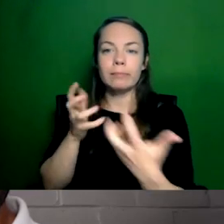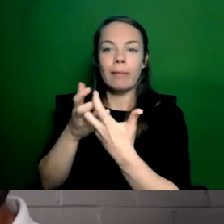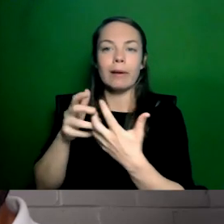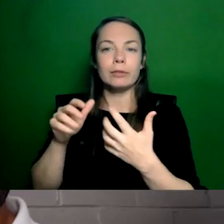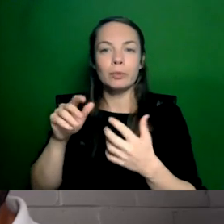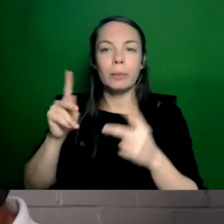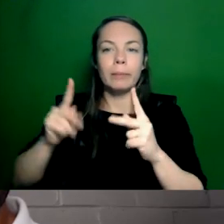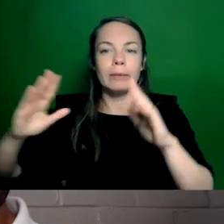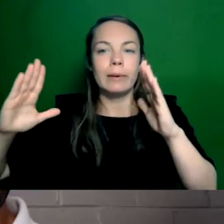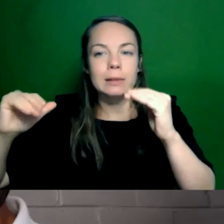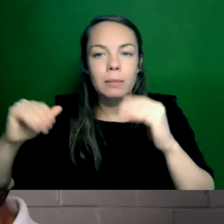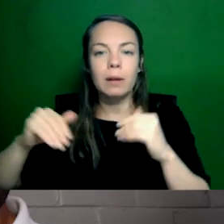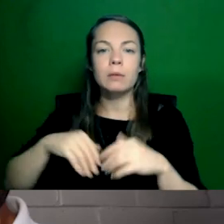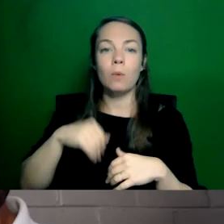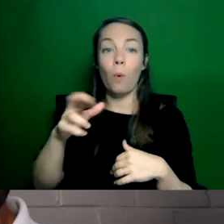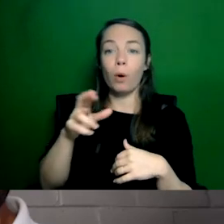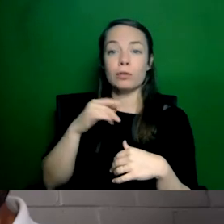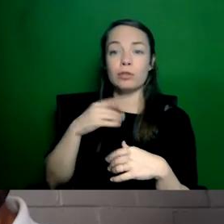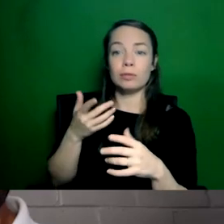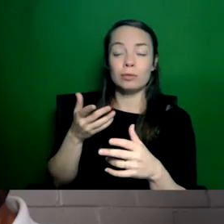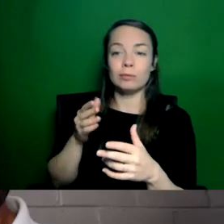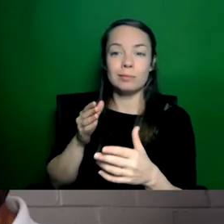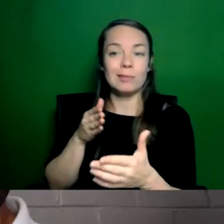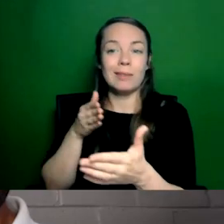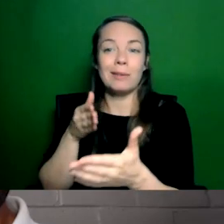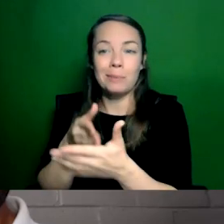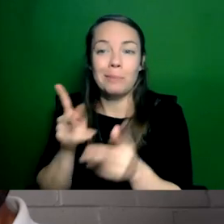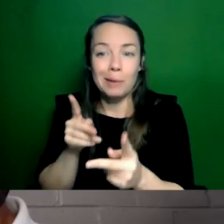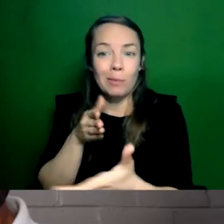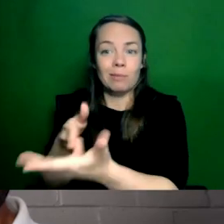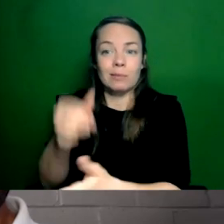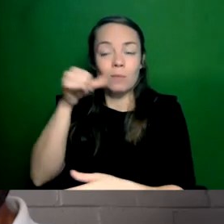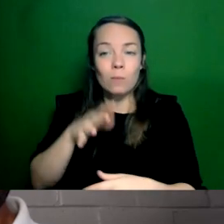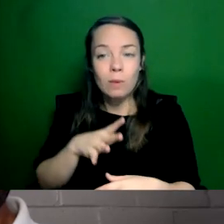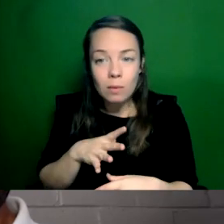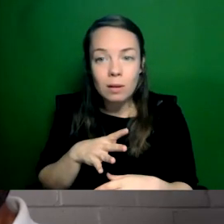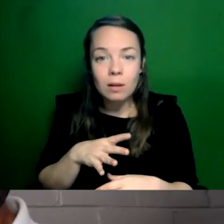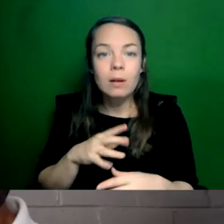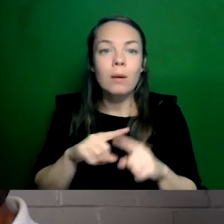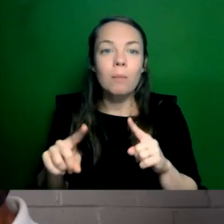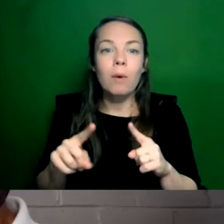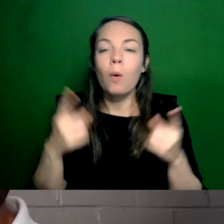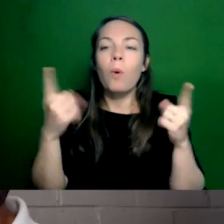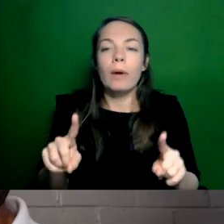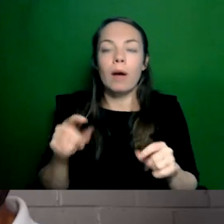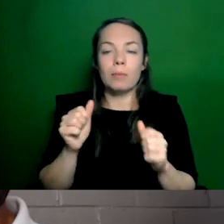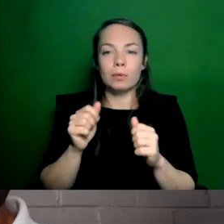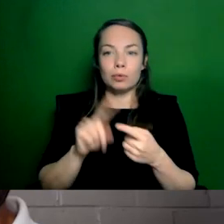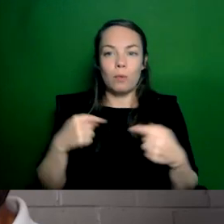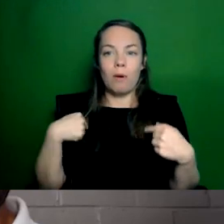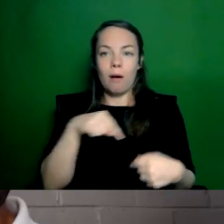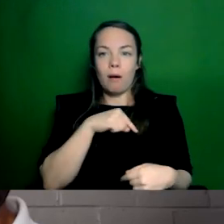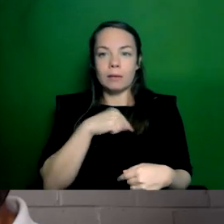against women in various forms, that the cost that would be incurred by us for bucking